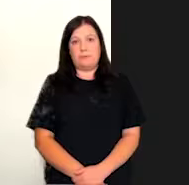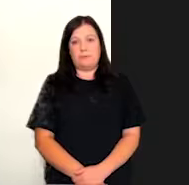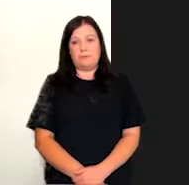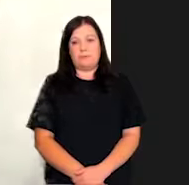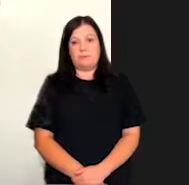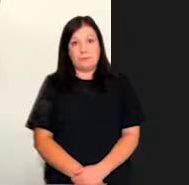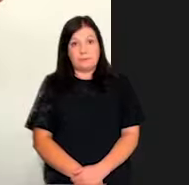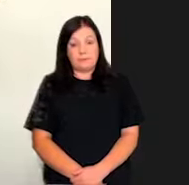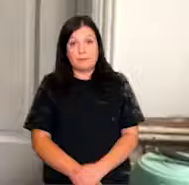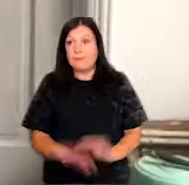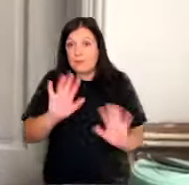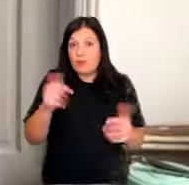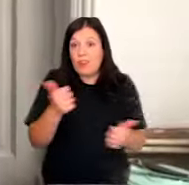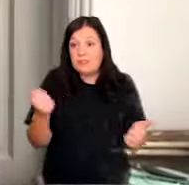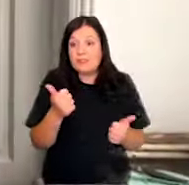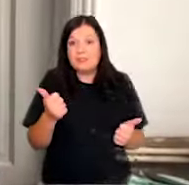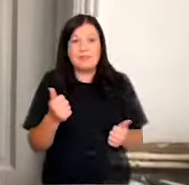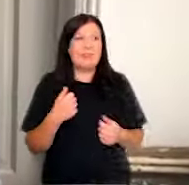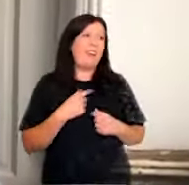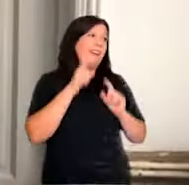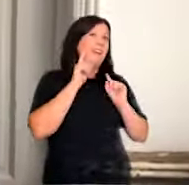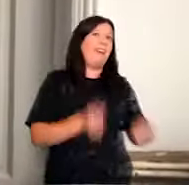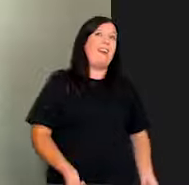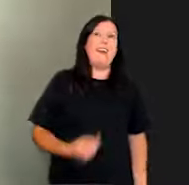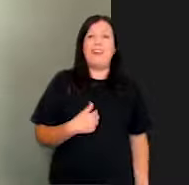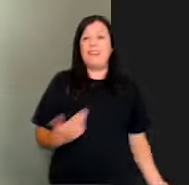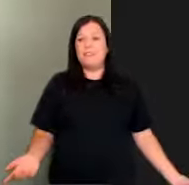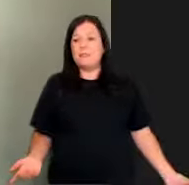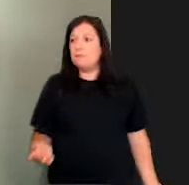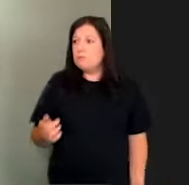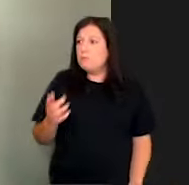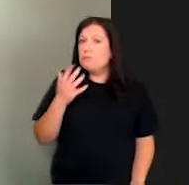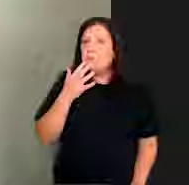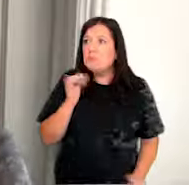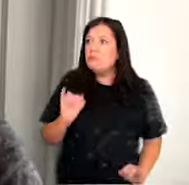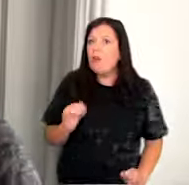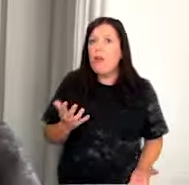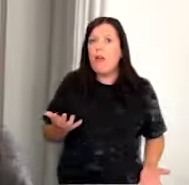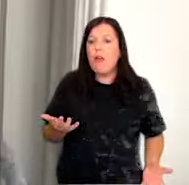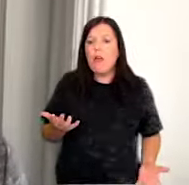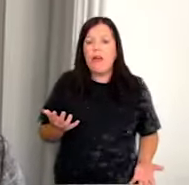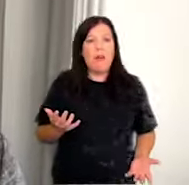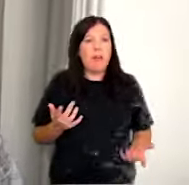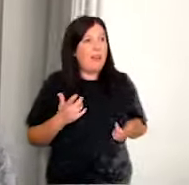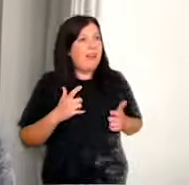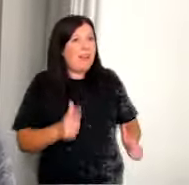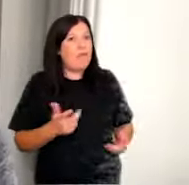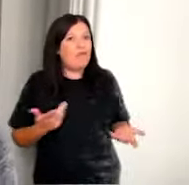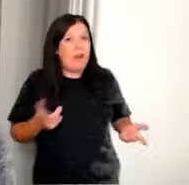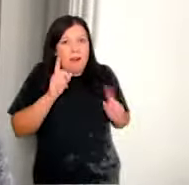Hannah, are you alright? I can't. What's wrong? I just can't do it